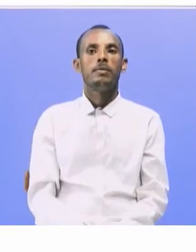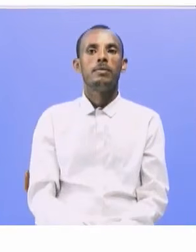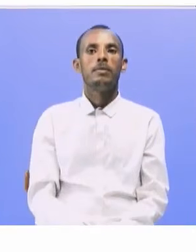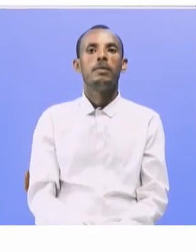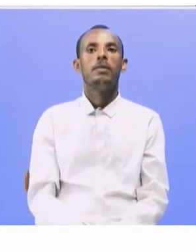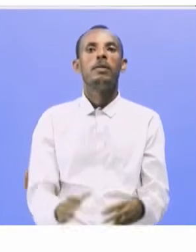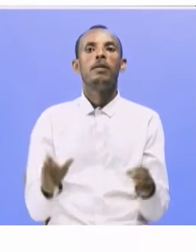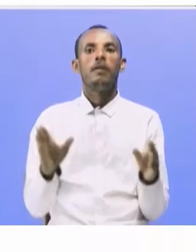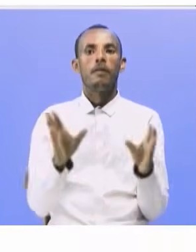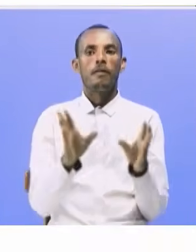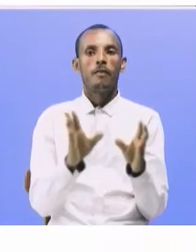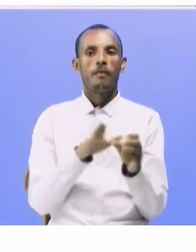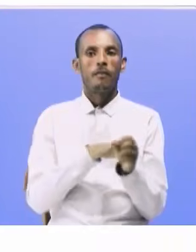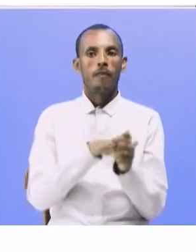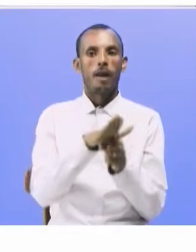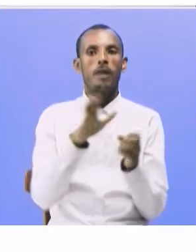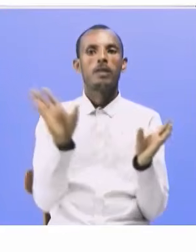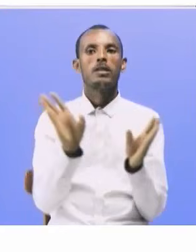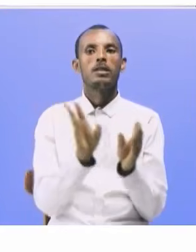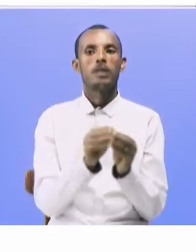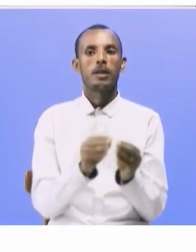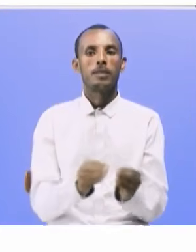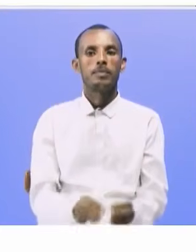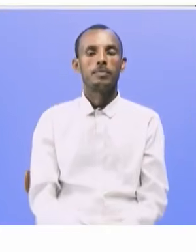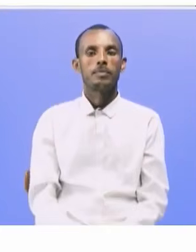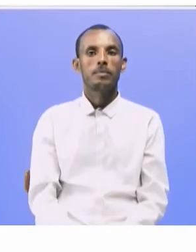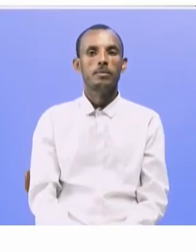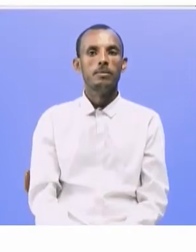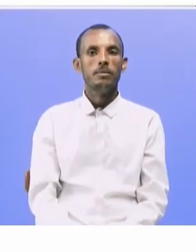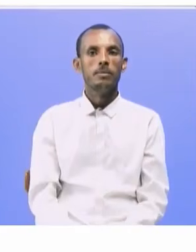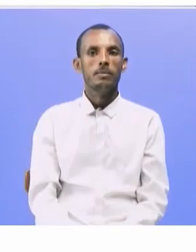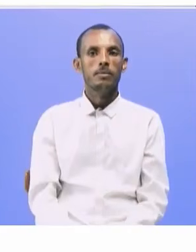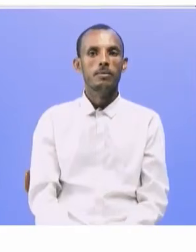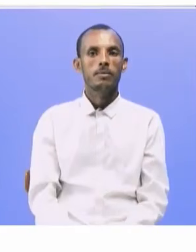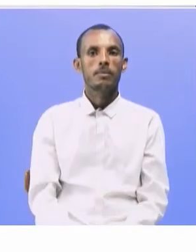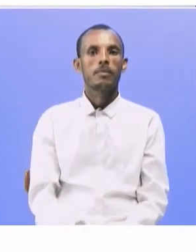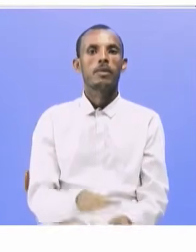a finite set. A finite